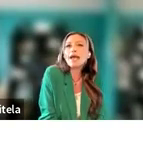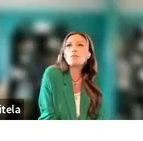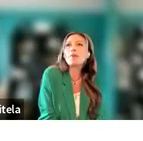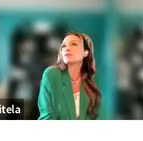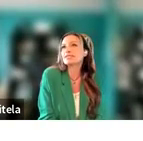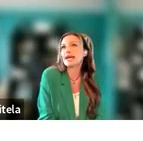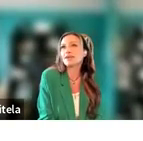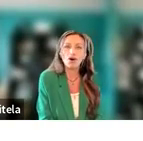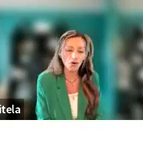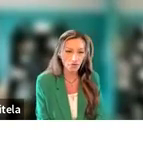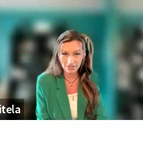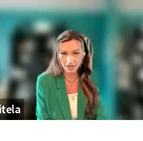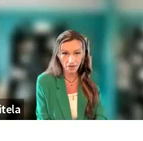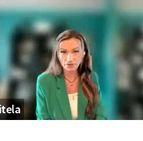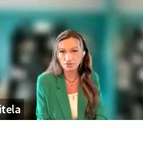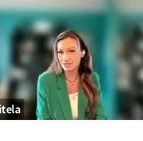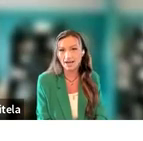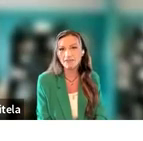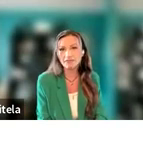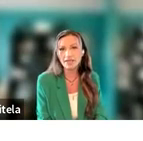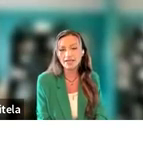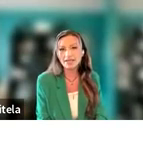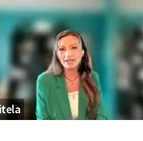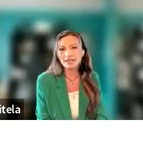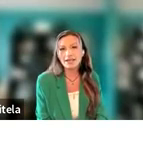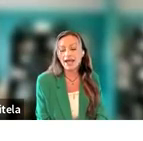who I am outside of all this other stuff.